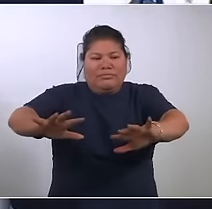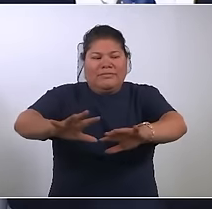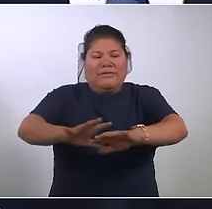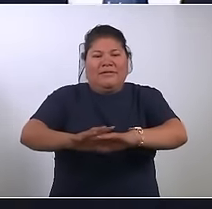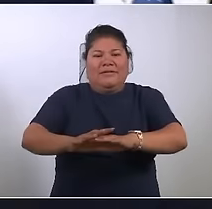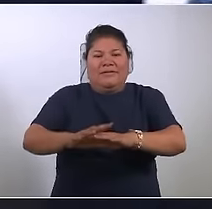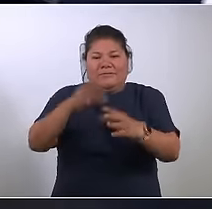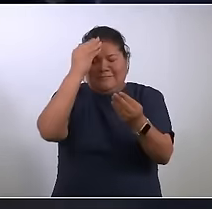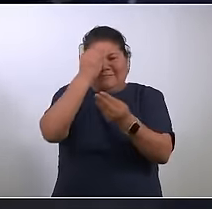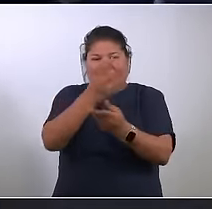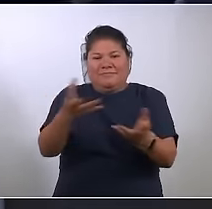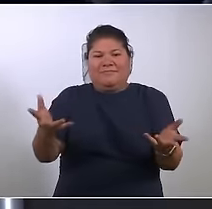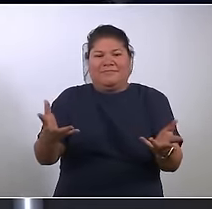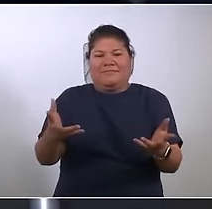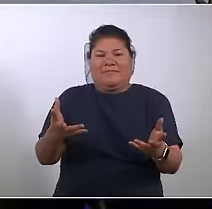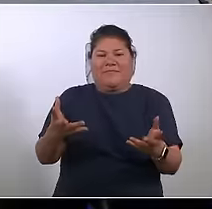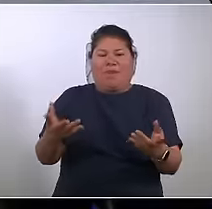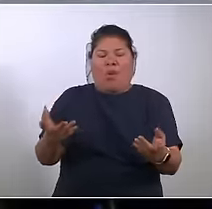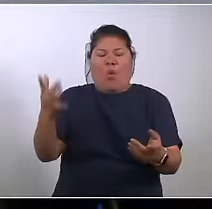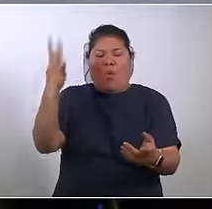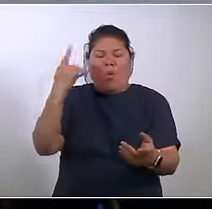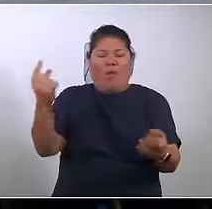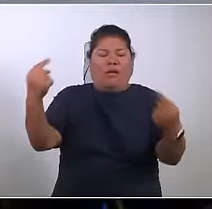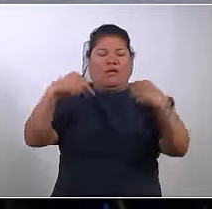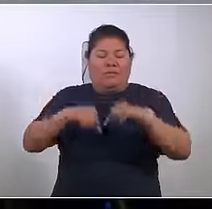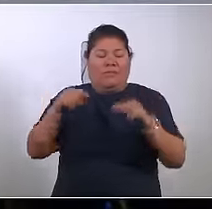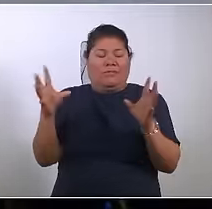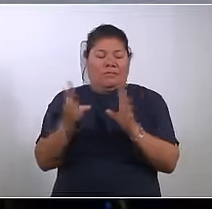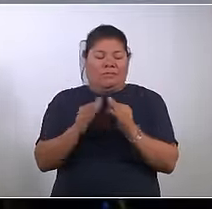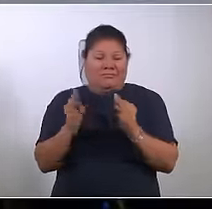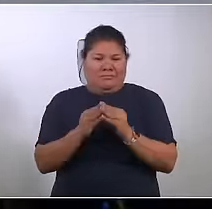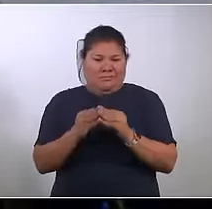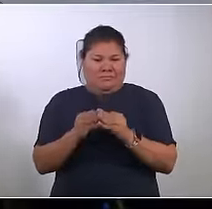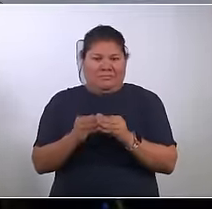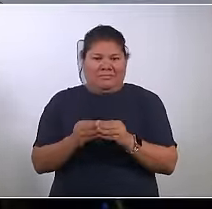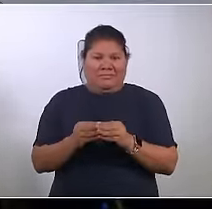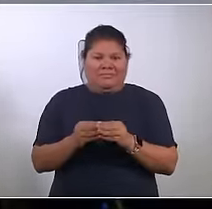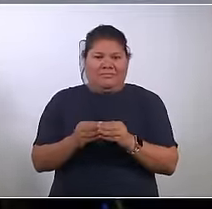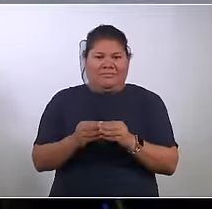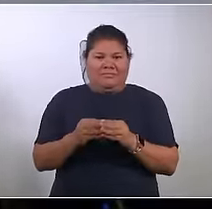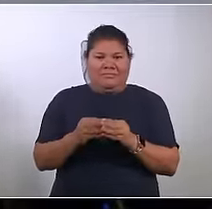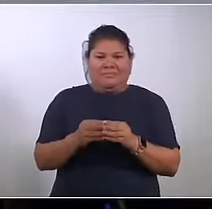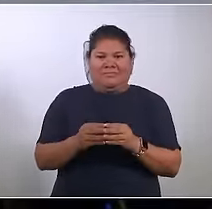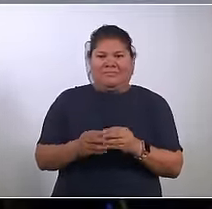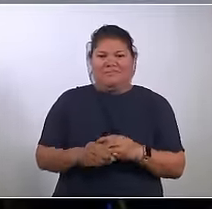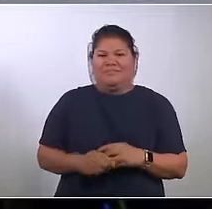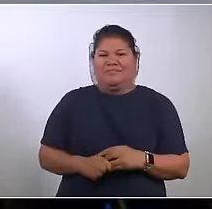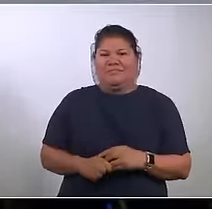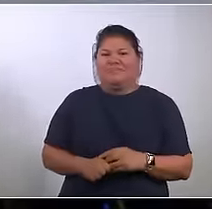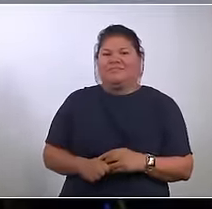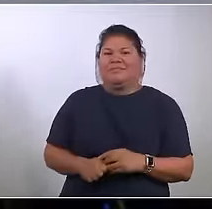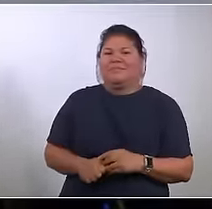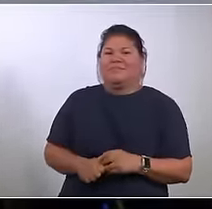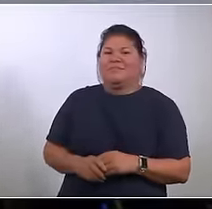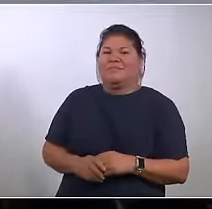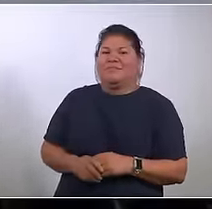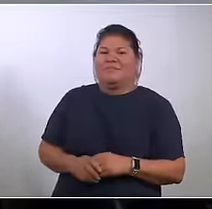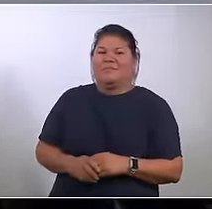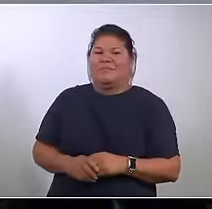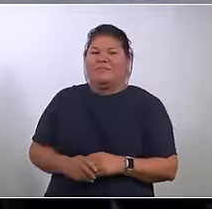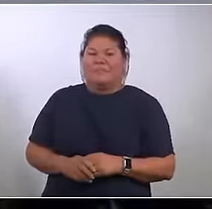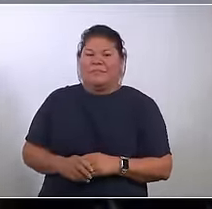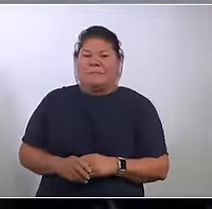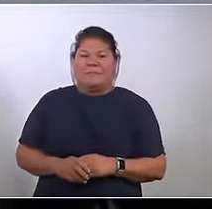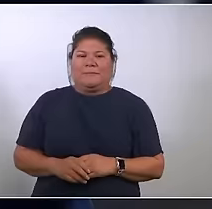entró. Let me tell you what brought you to this convention. Let me tell you what brought you to this convention. Déjeme decirlo